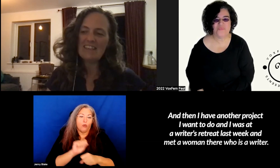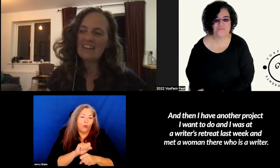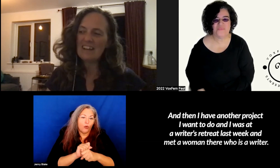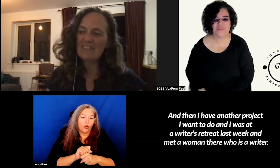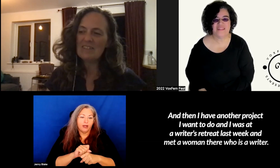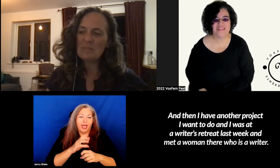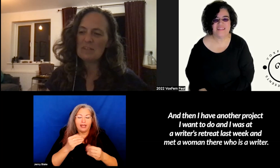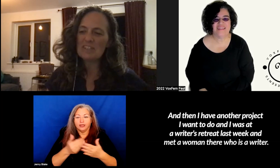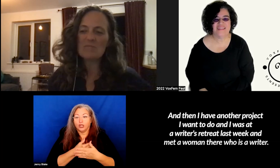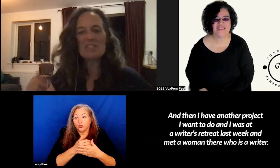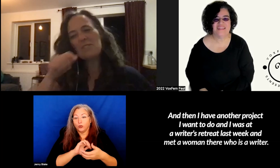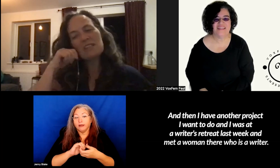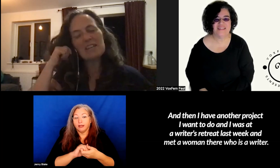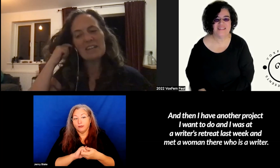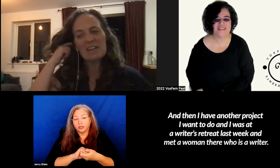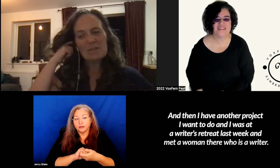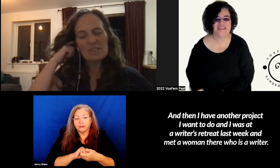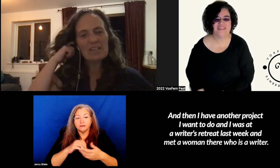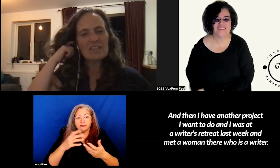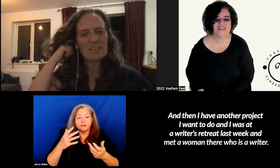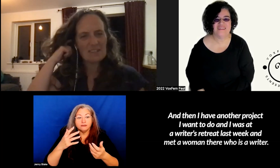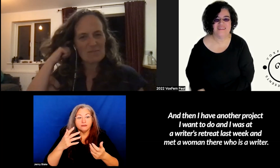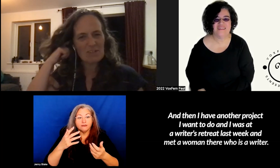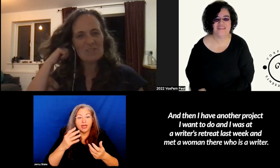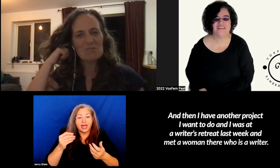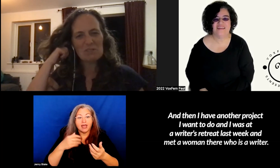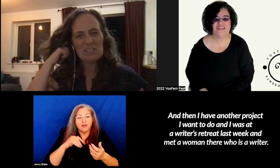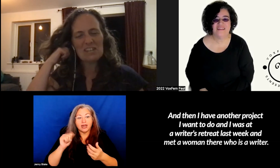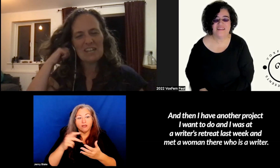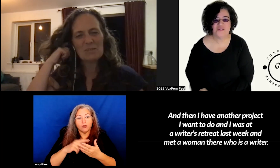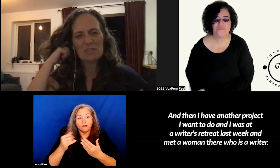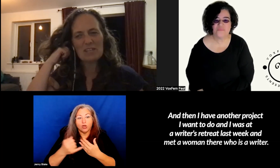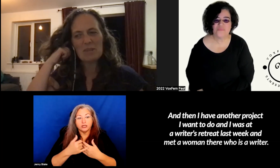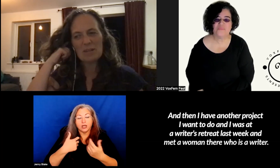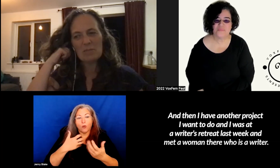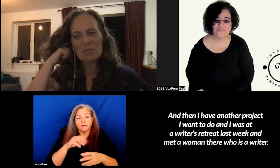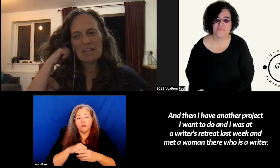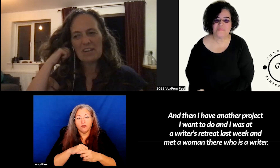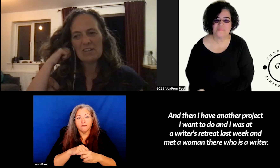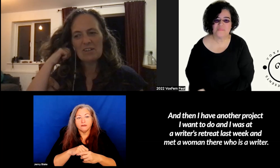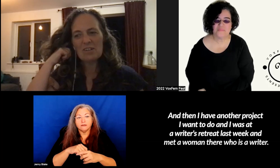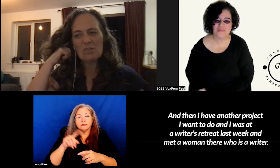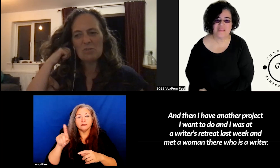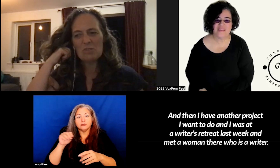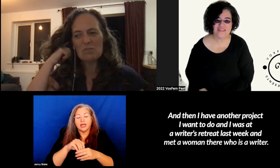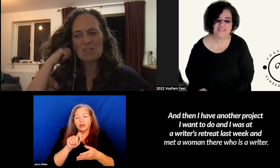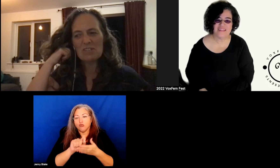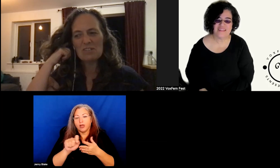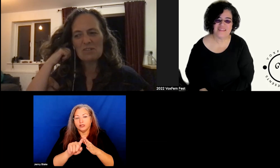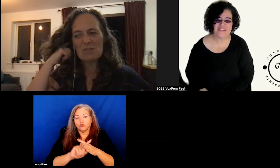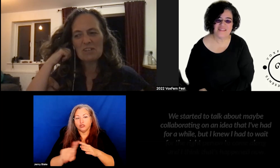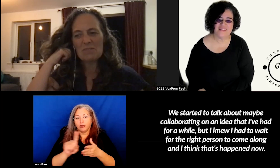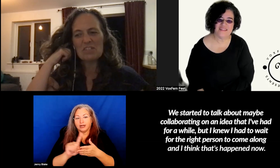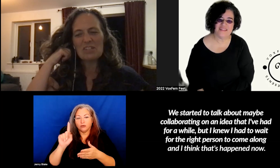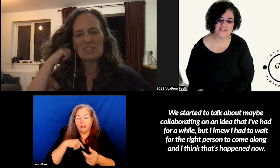then I have another project I want to do. And I was at a writer's retreat last week and met a woman there who is a writer.